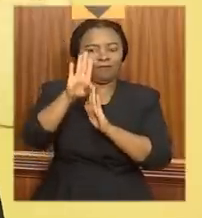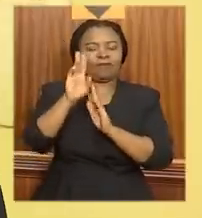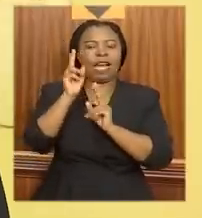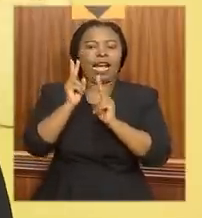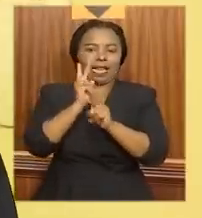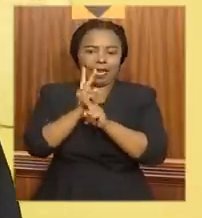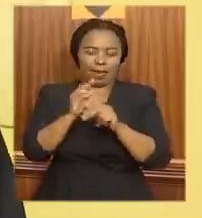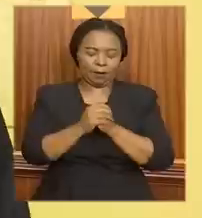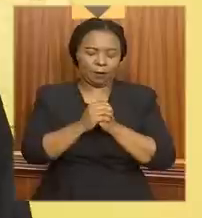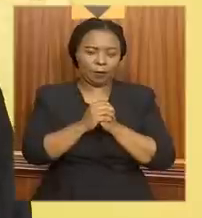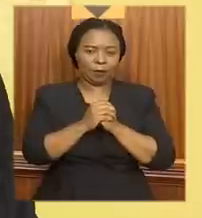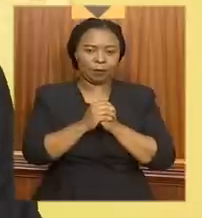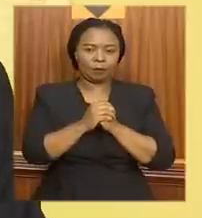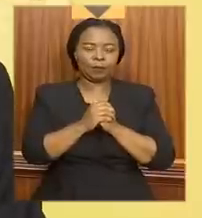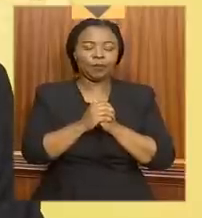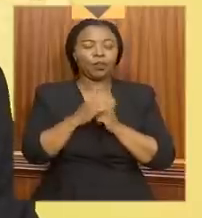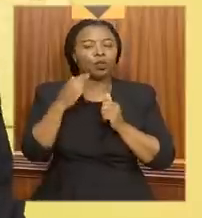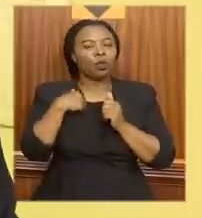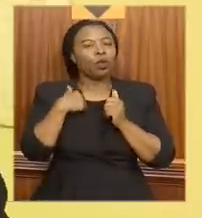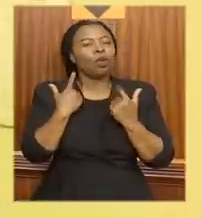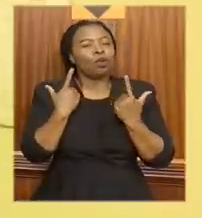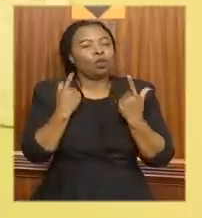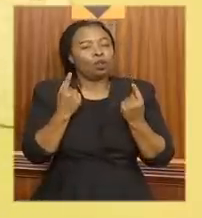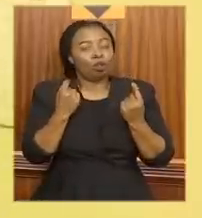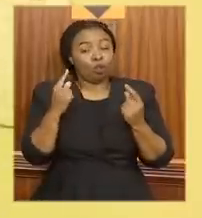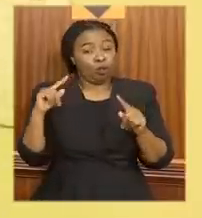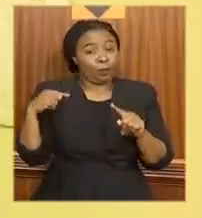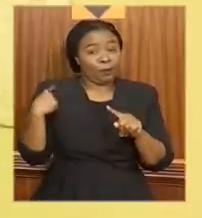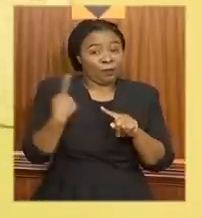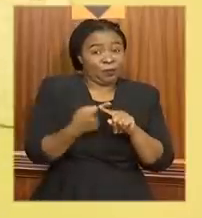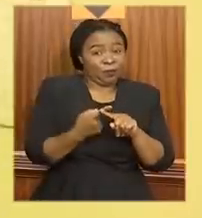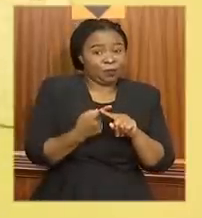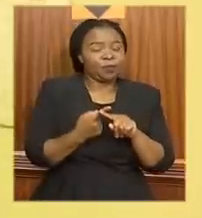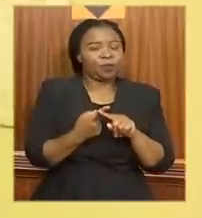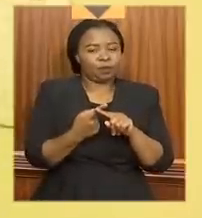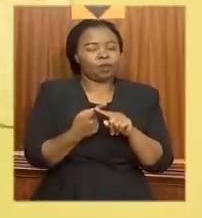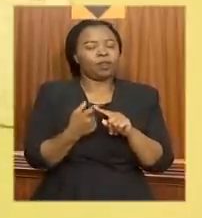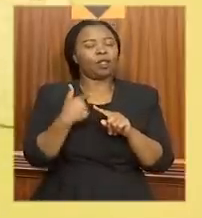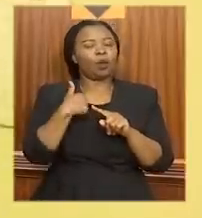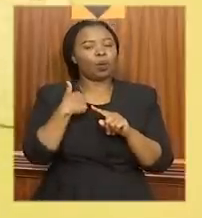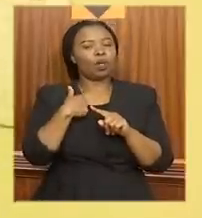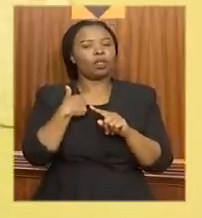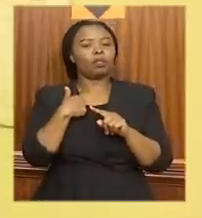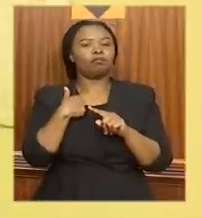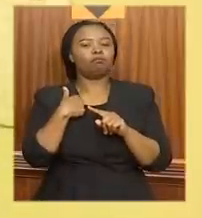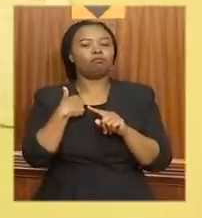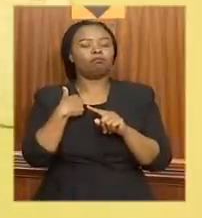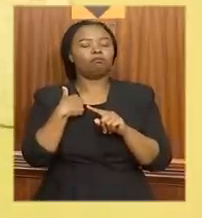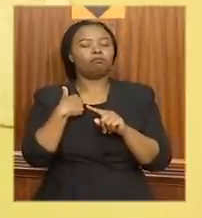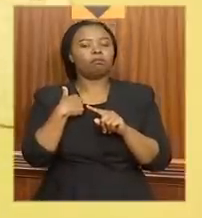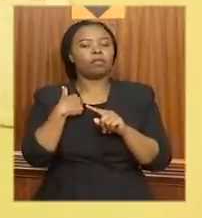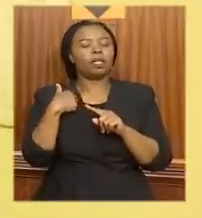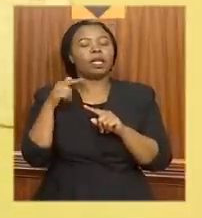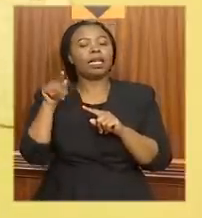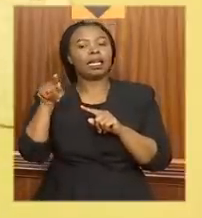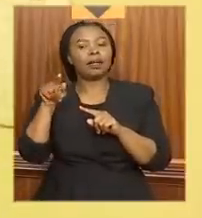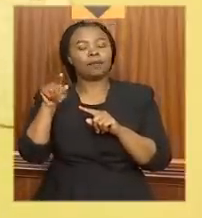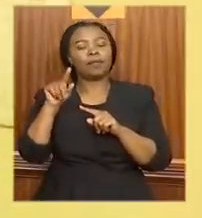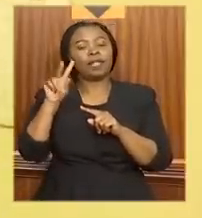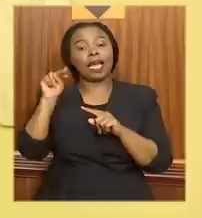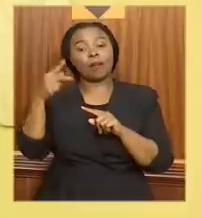As we do this, we will also heed the message from community-based